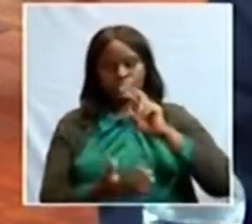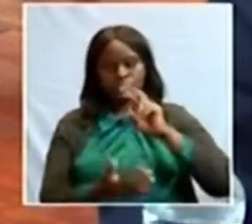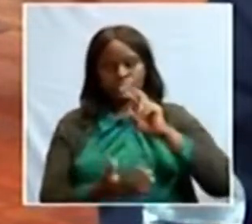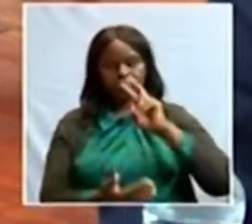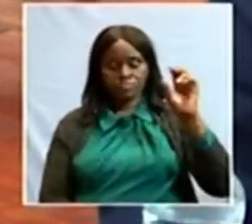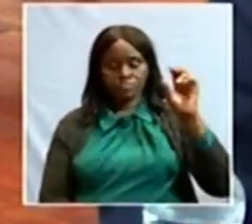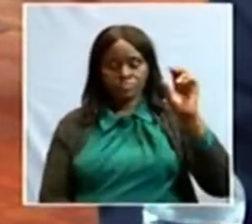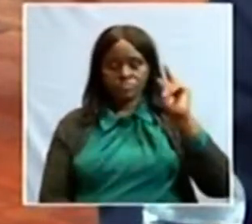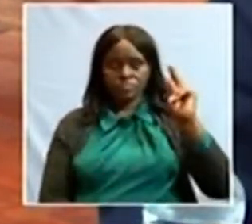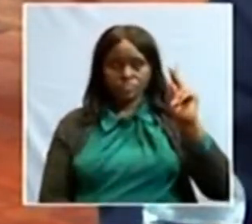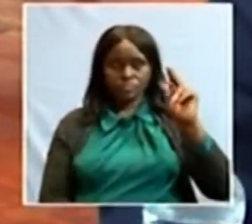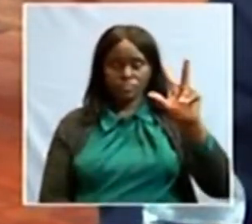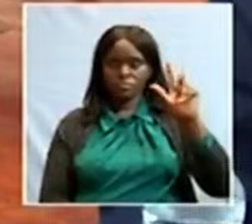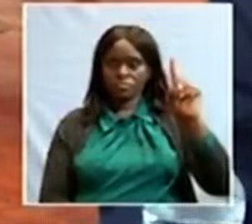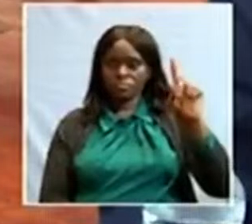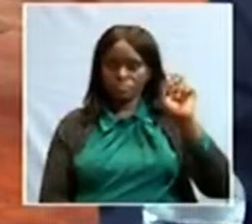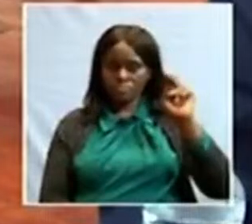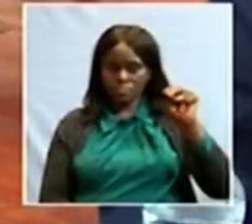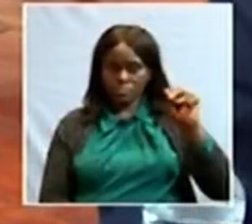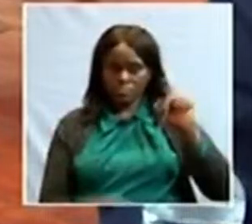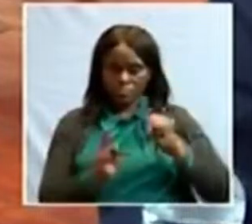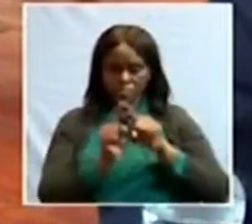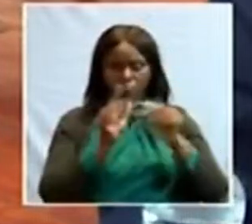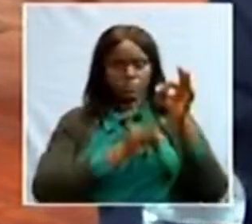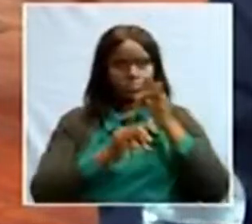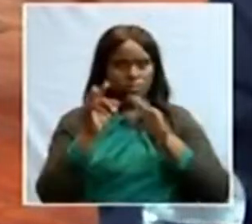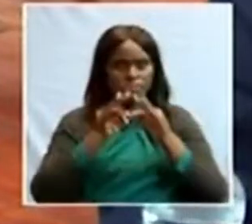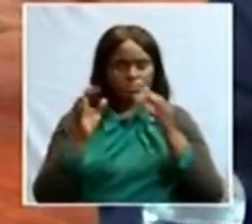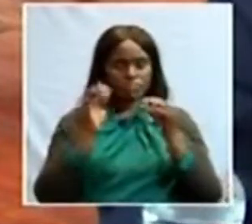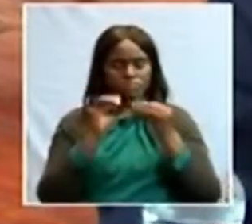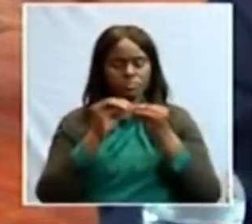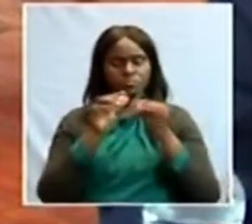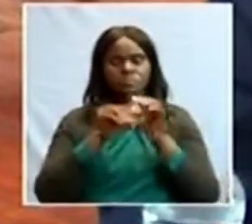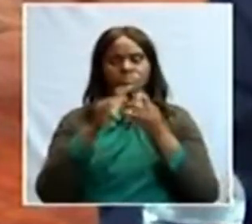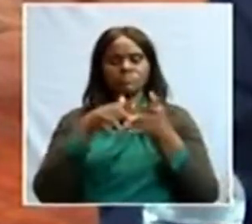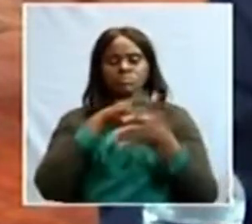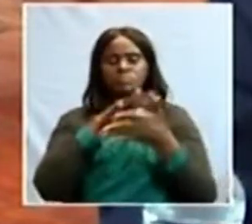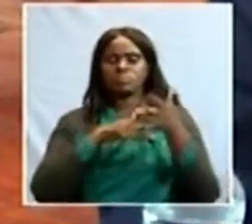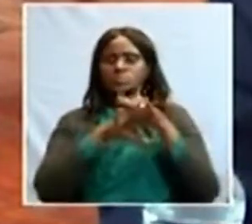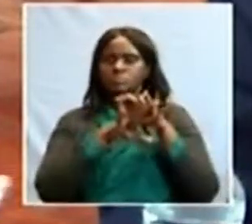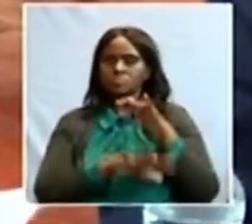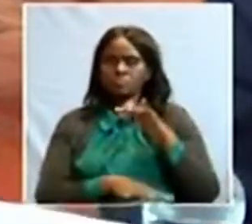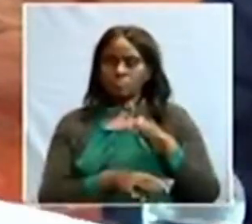332,270 kwacha 31 ngwe as tabulated in the table below.